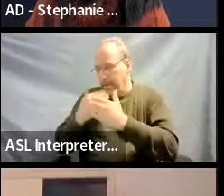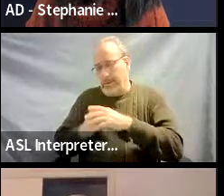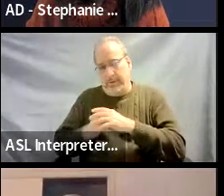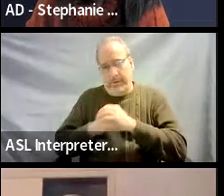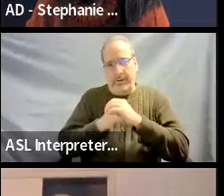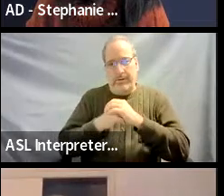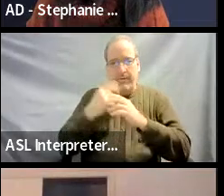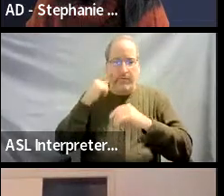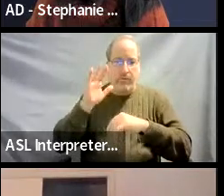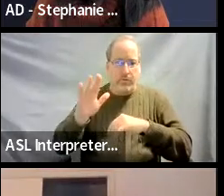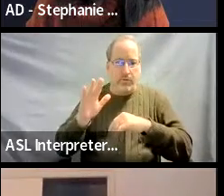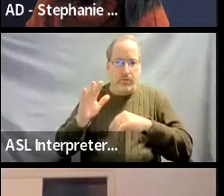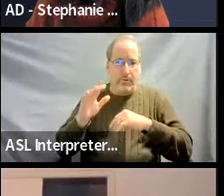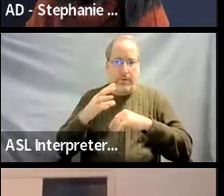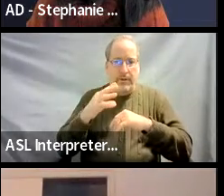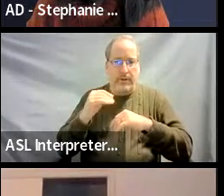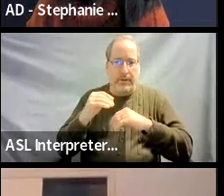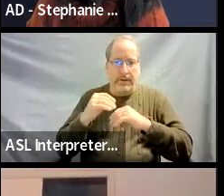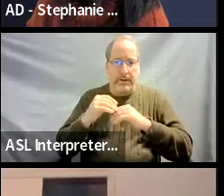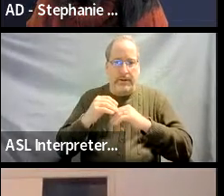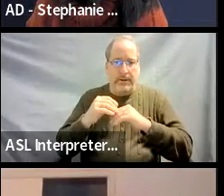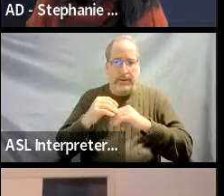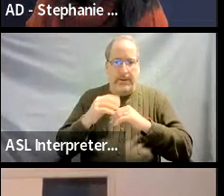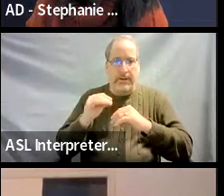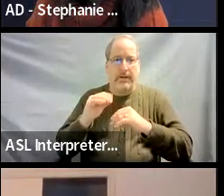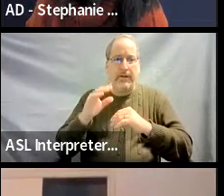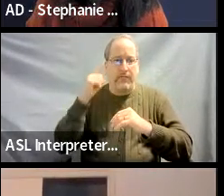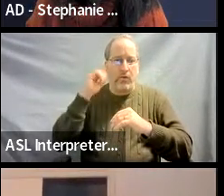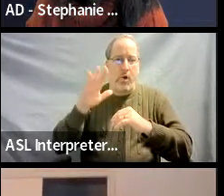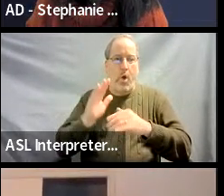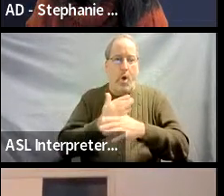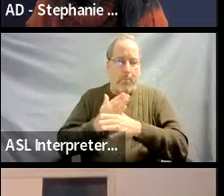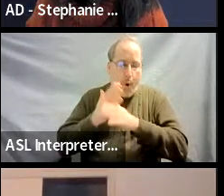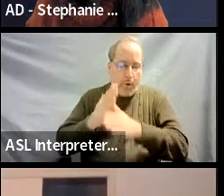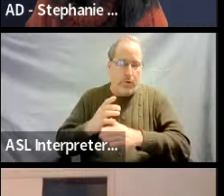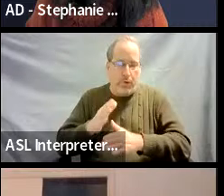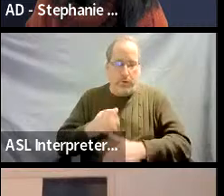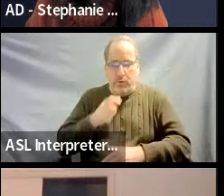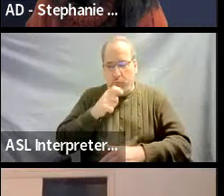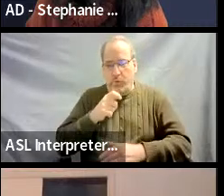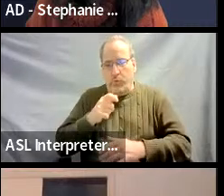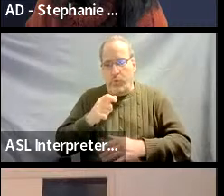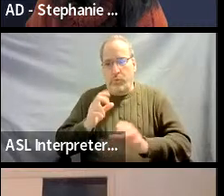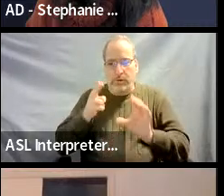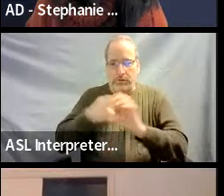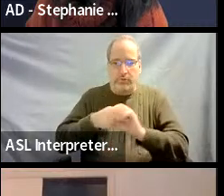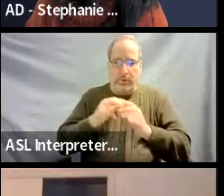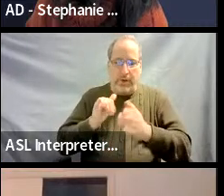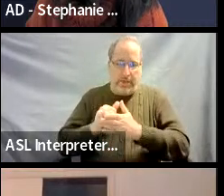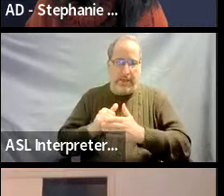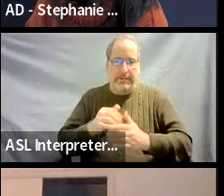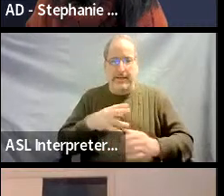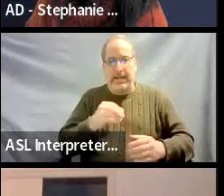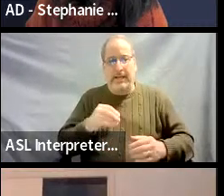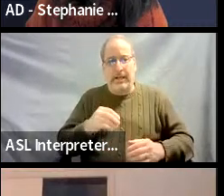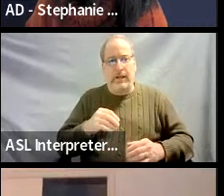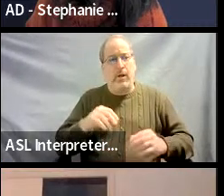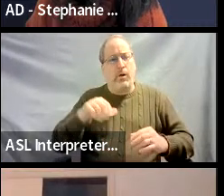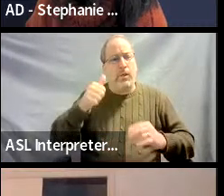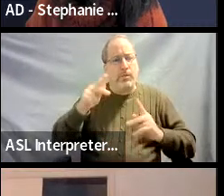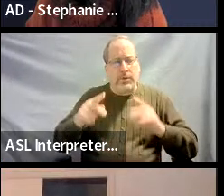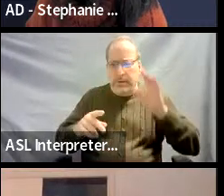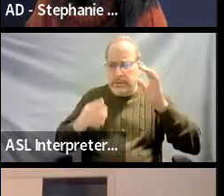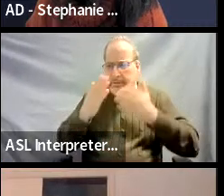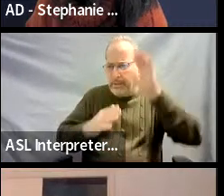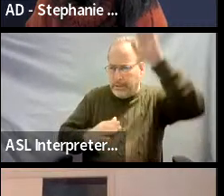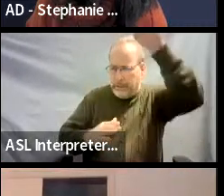you and the community partners that have supported this study in the chat. And Susan, I'm sorry,